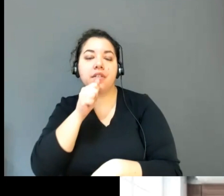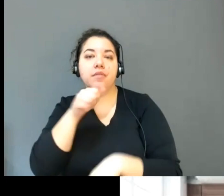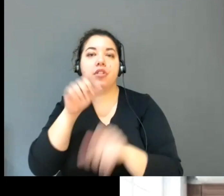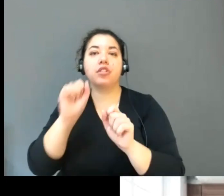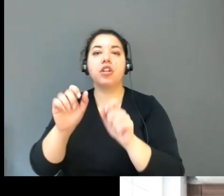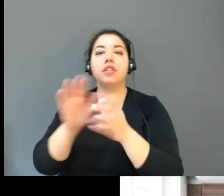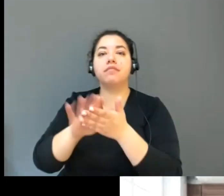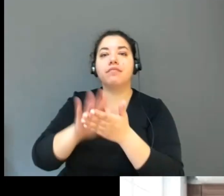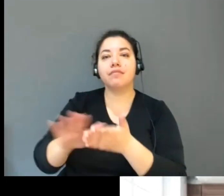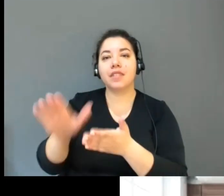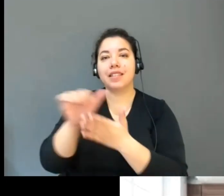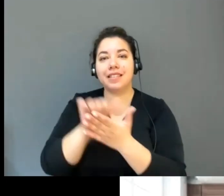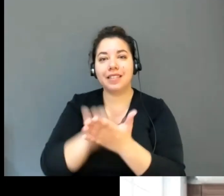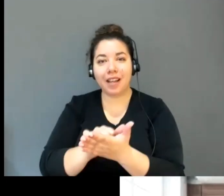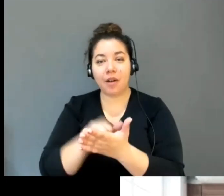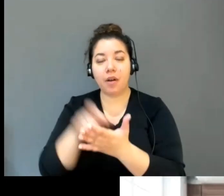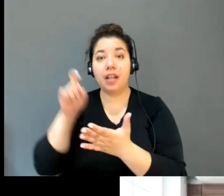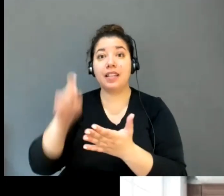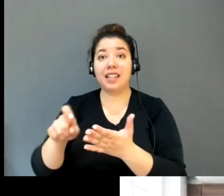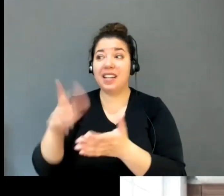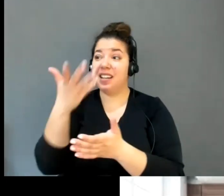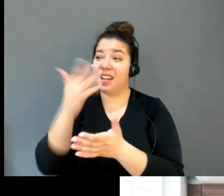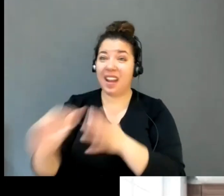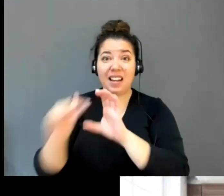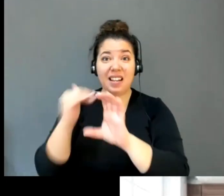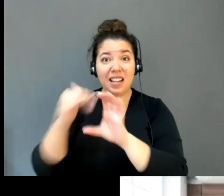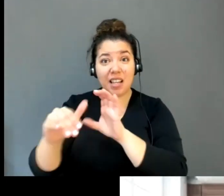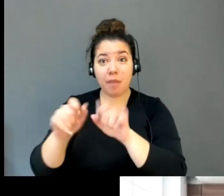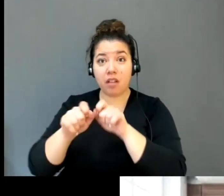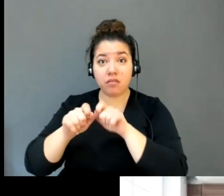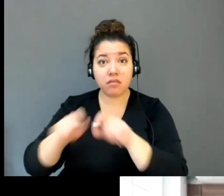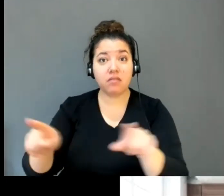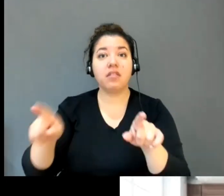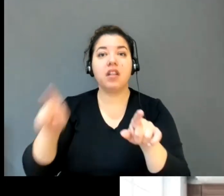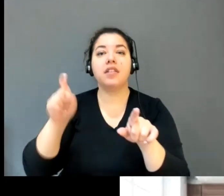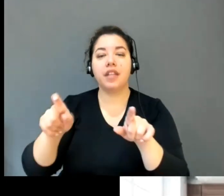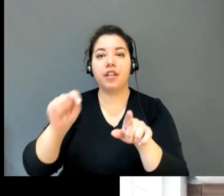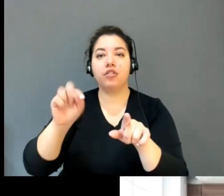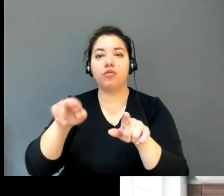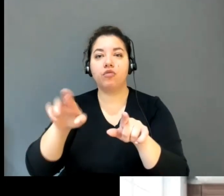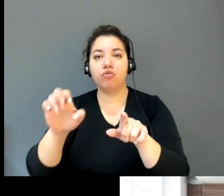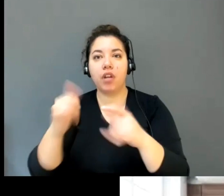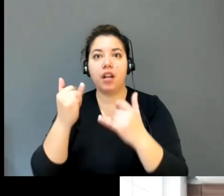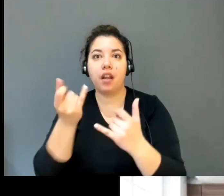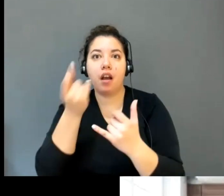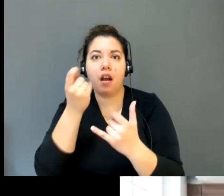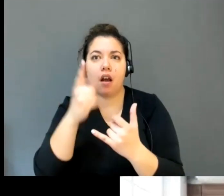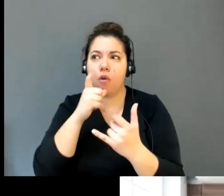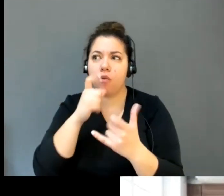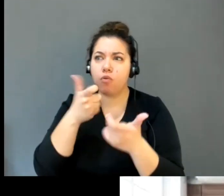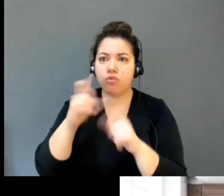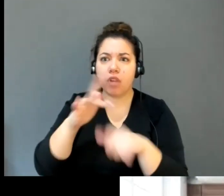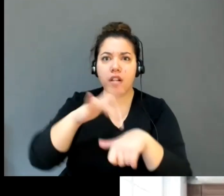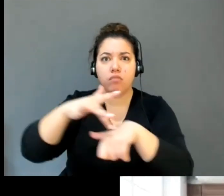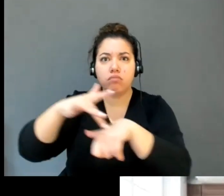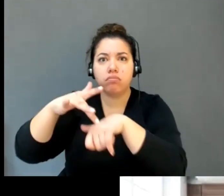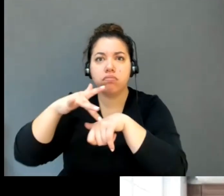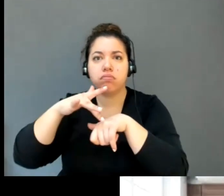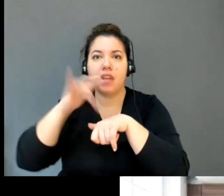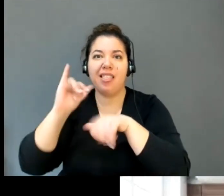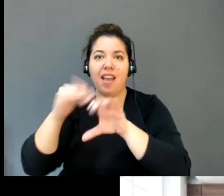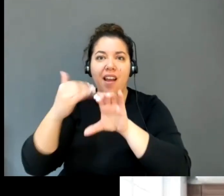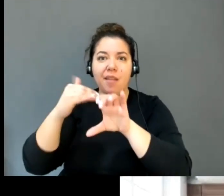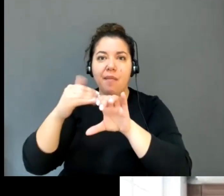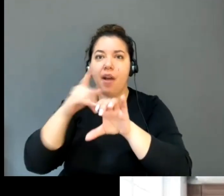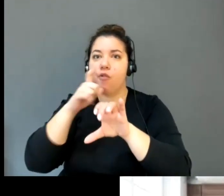to do a trace on any emails that had been sent out for that user to verify who may have been potentially touched by this bad